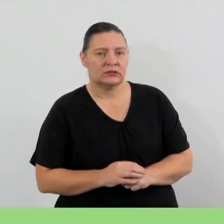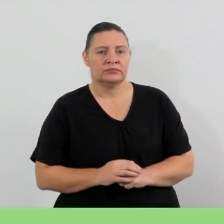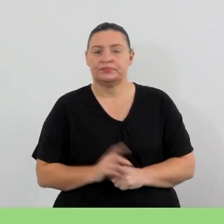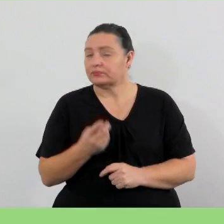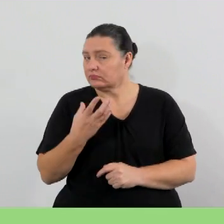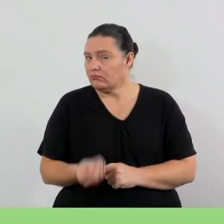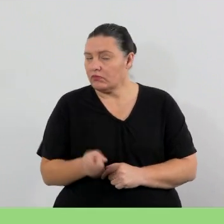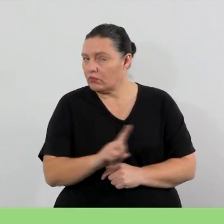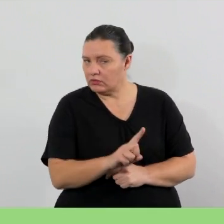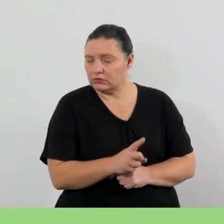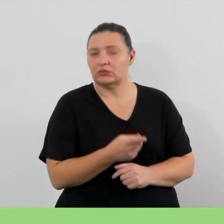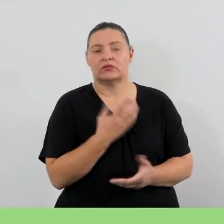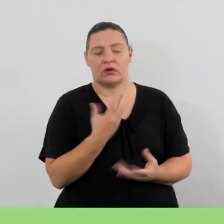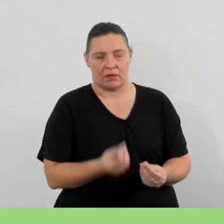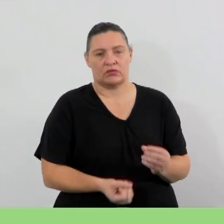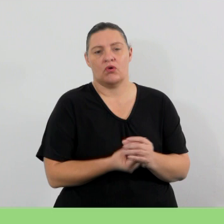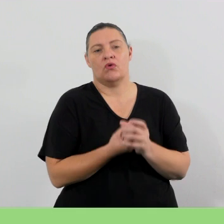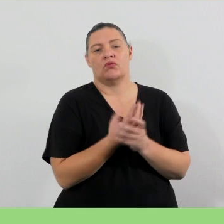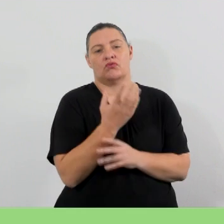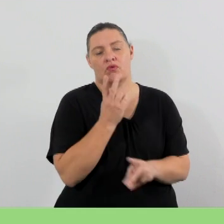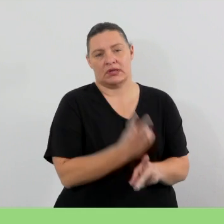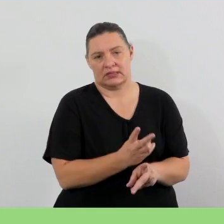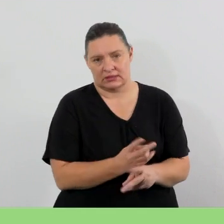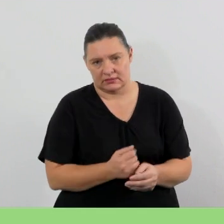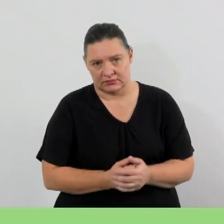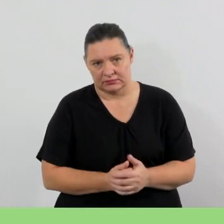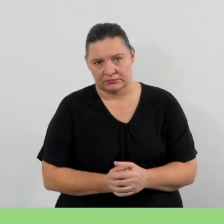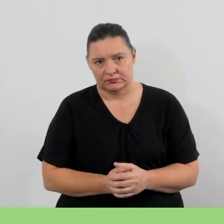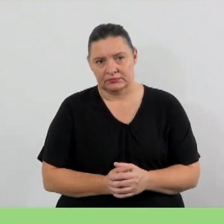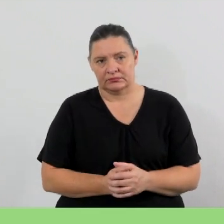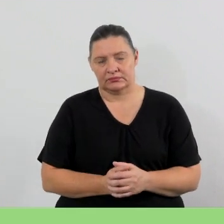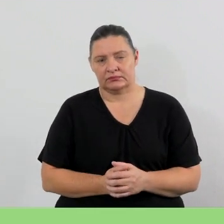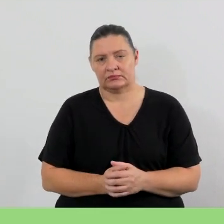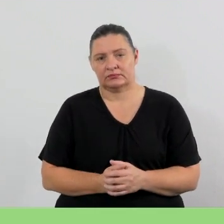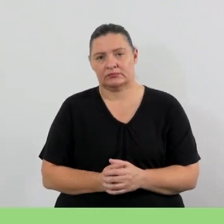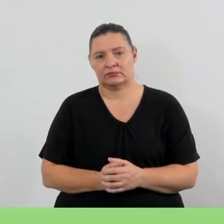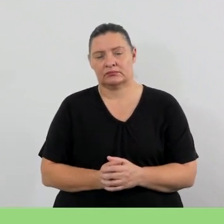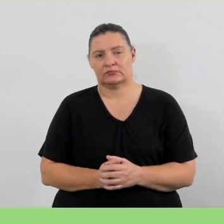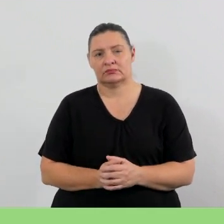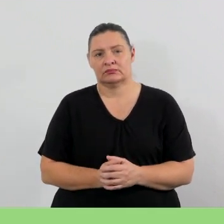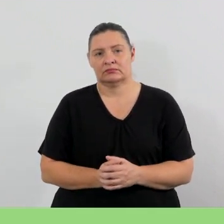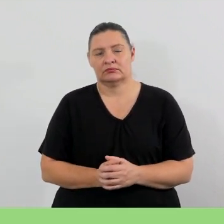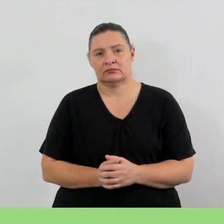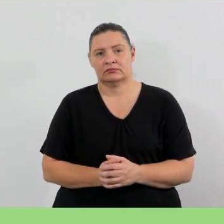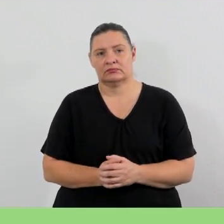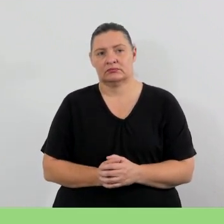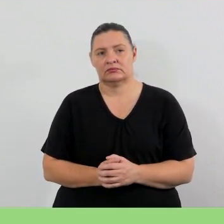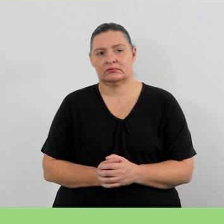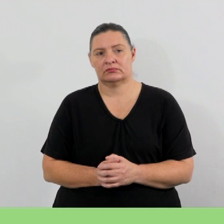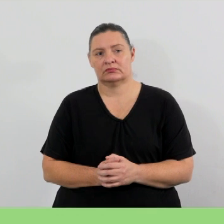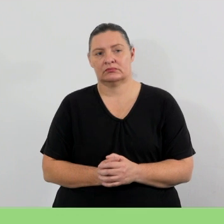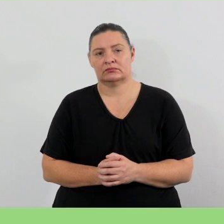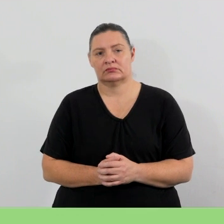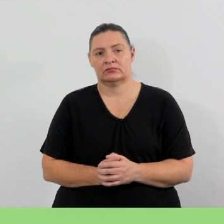again. So what chance will the grass have? It will have the chance to grow. Very good. To grow